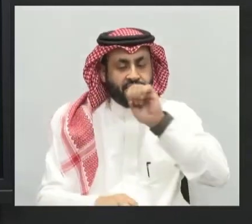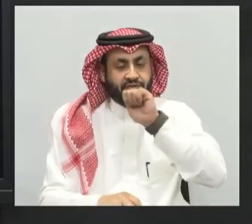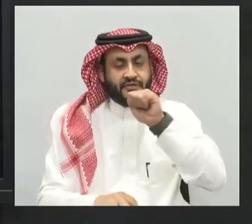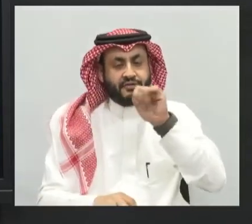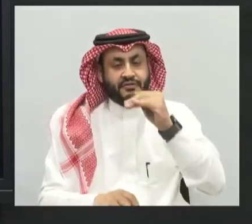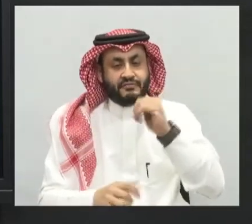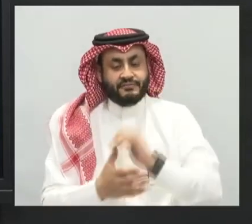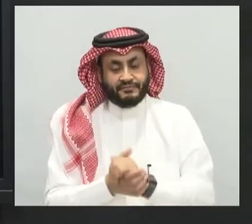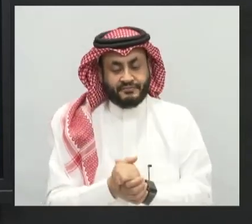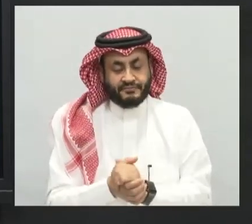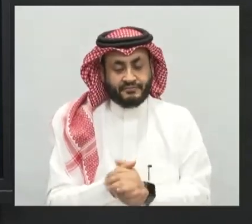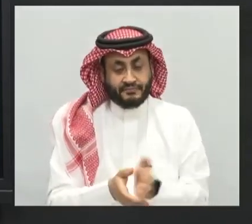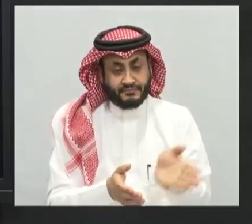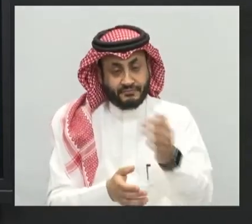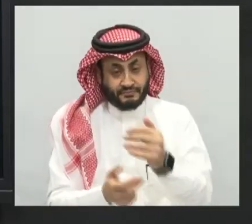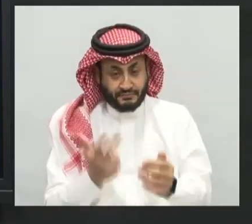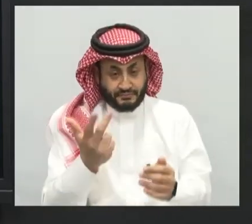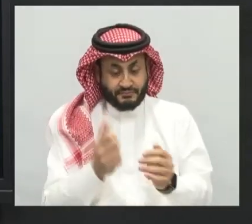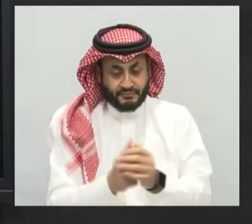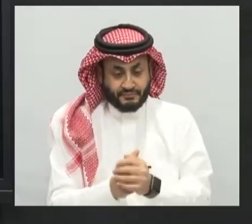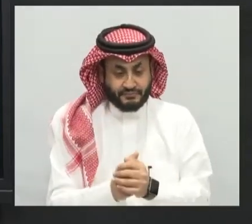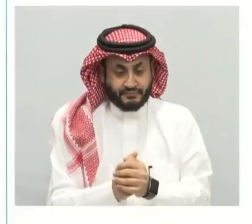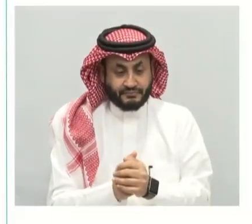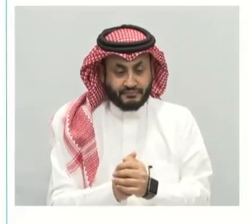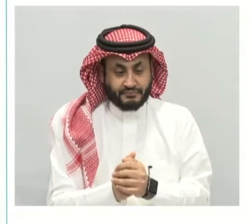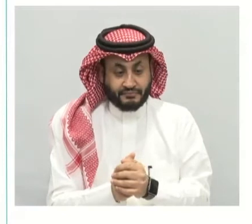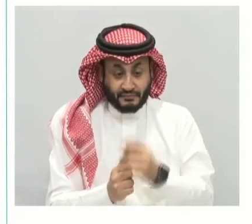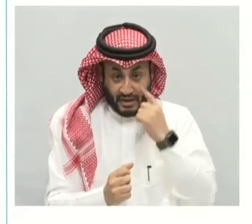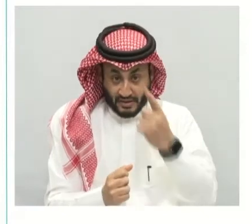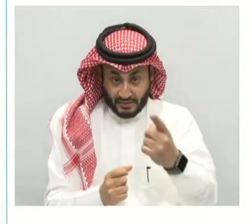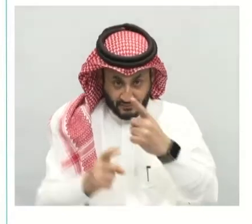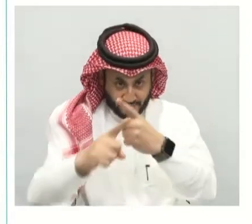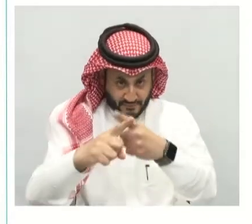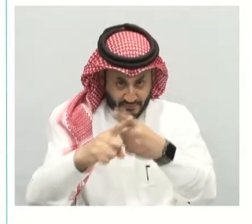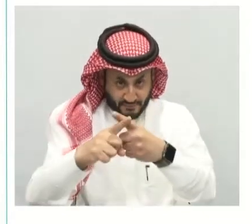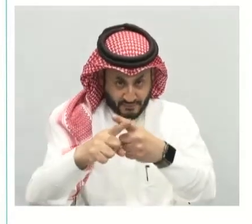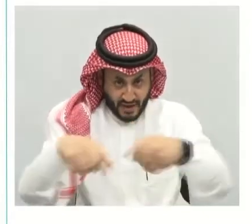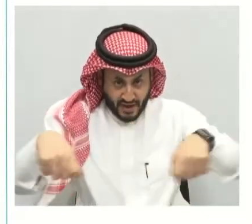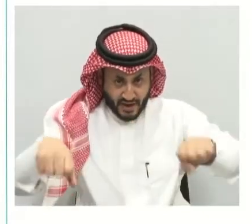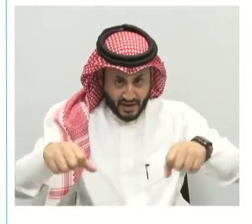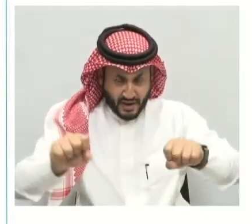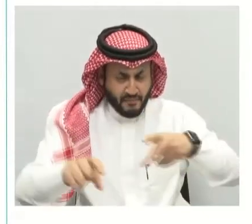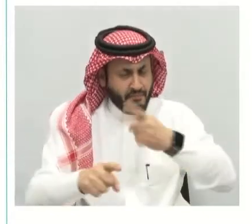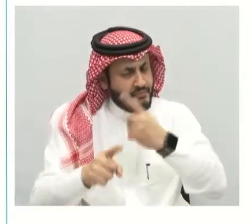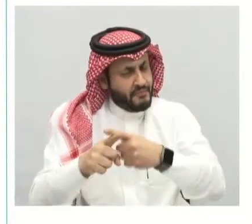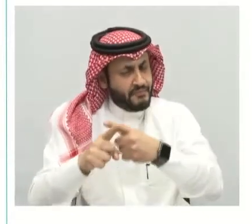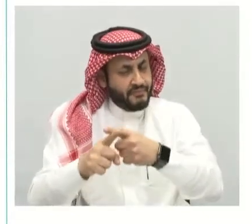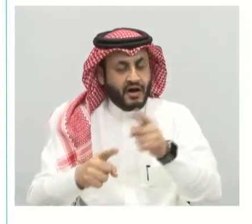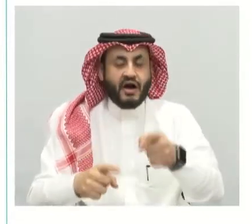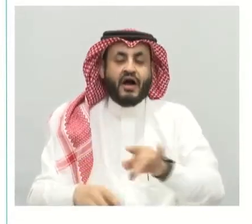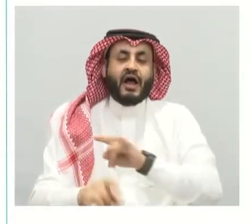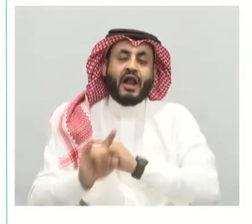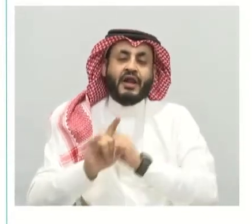pictures. And number three, we do have an X sign. So here we said, can Fred ride